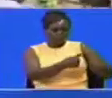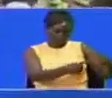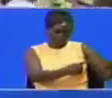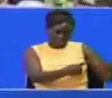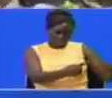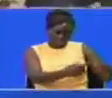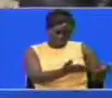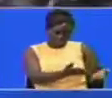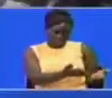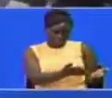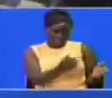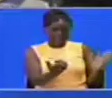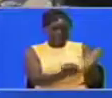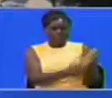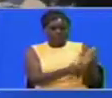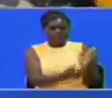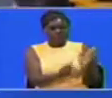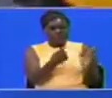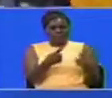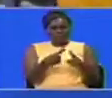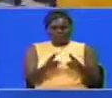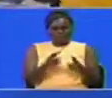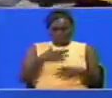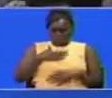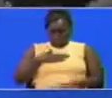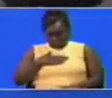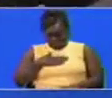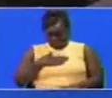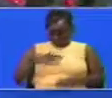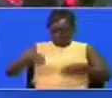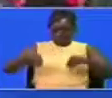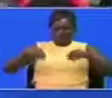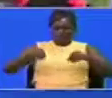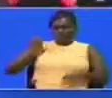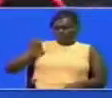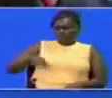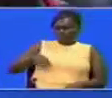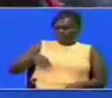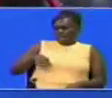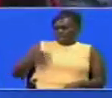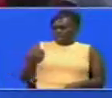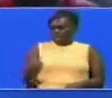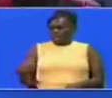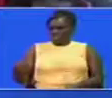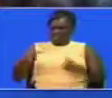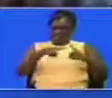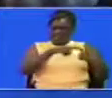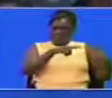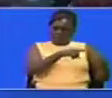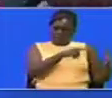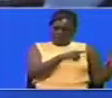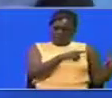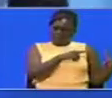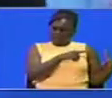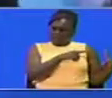these strifes that have arrived. Okay. Yeah. Mheshimiwa, is it just about pasture? We're seeing women and children getting killed. Has it crossed the red line,